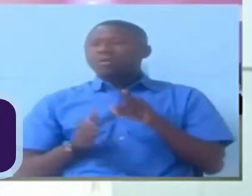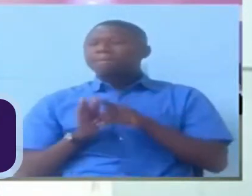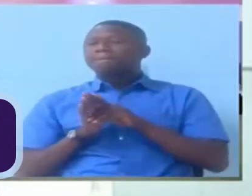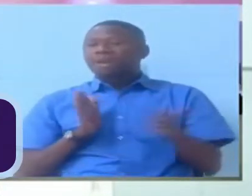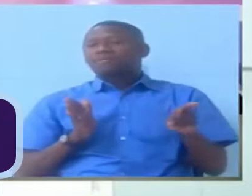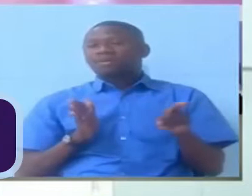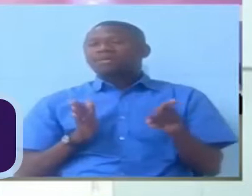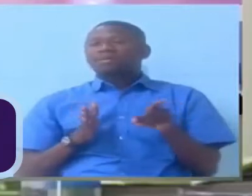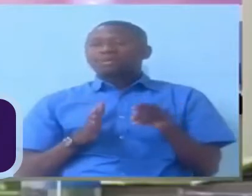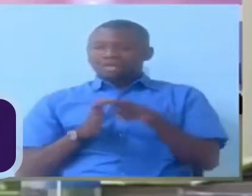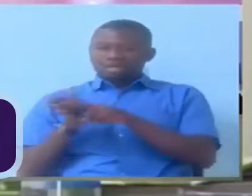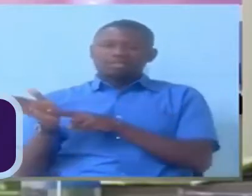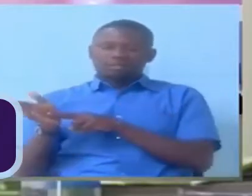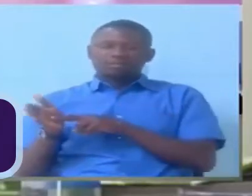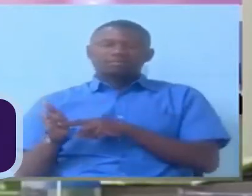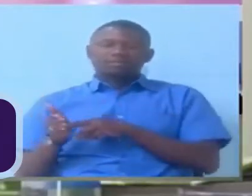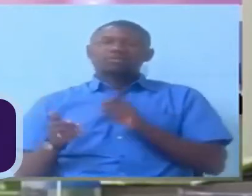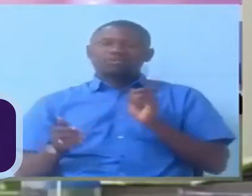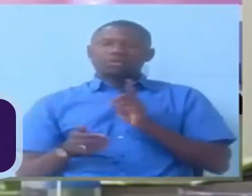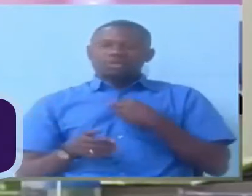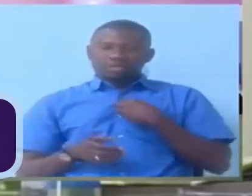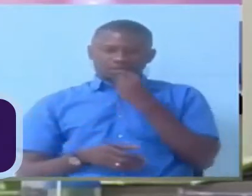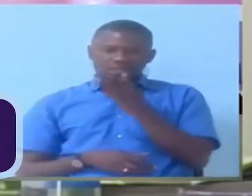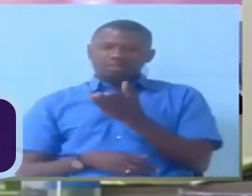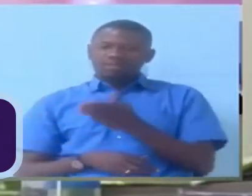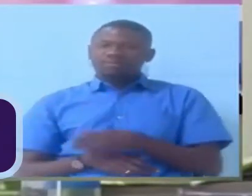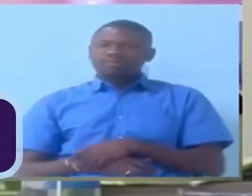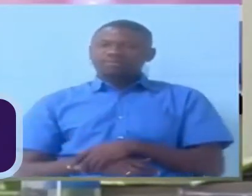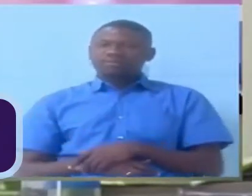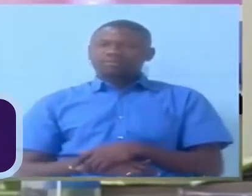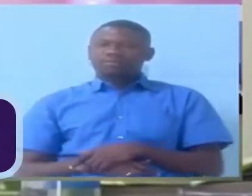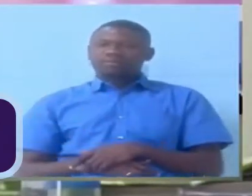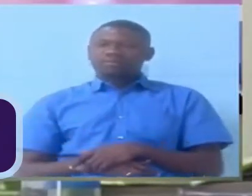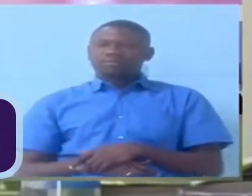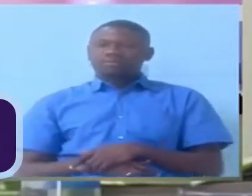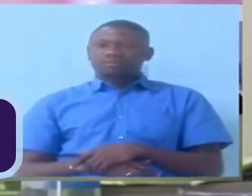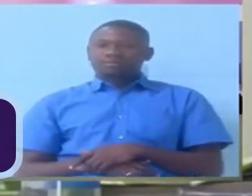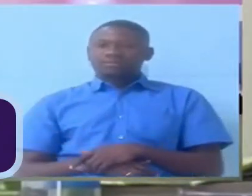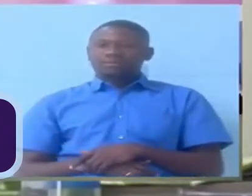English, maths and government. Those are the three subjects you did.